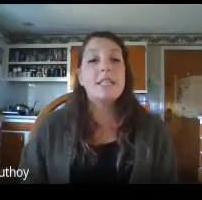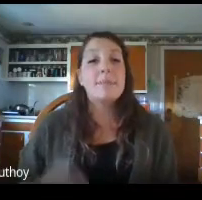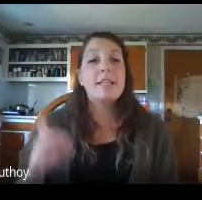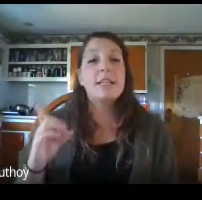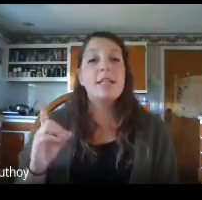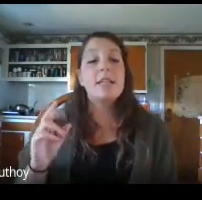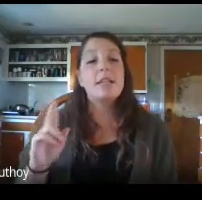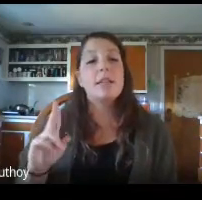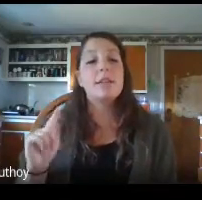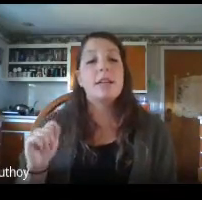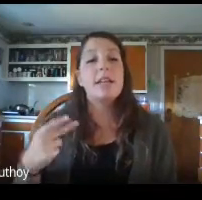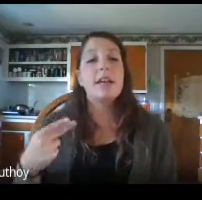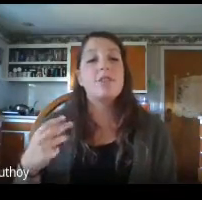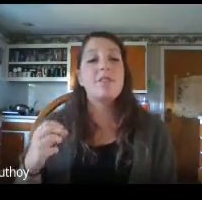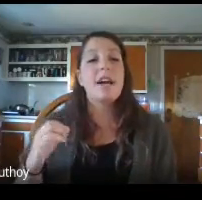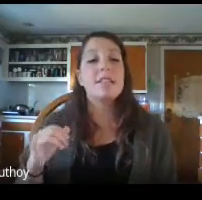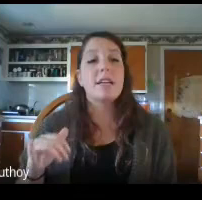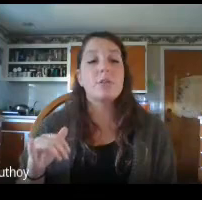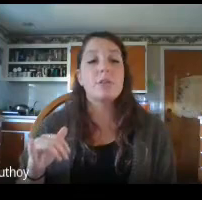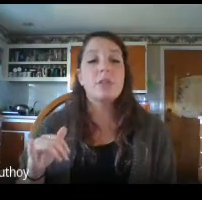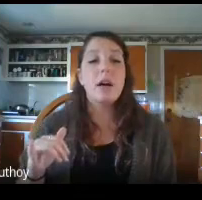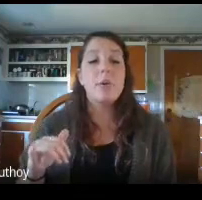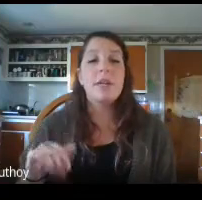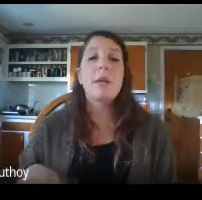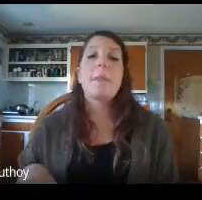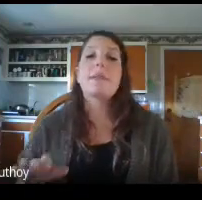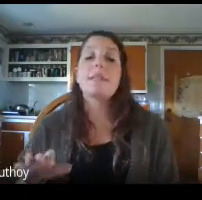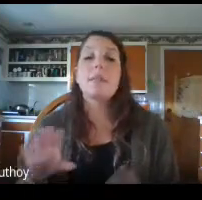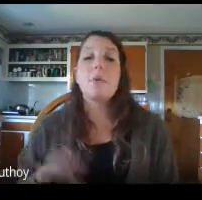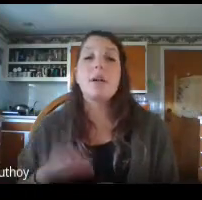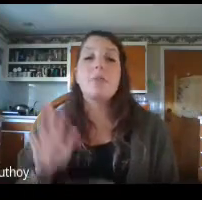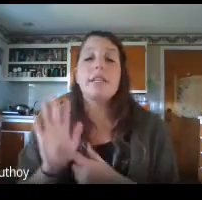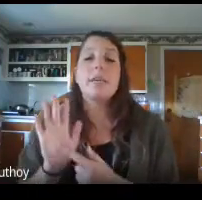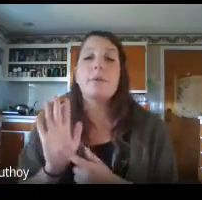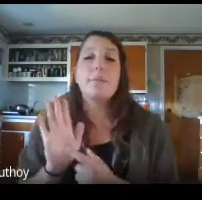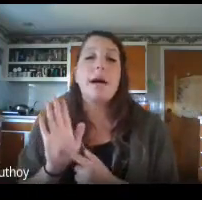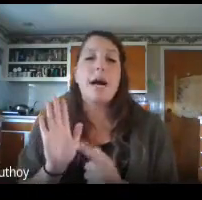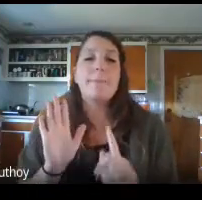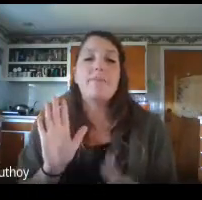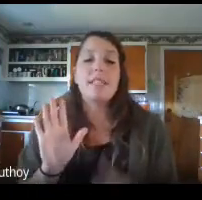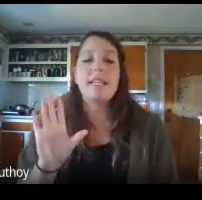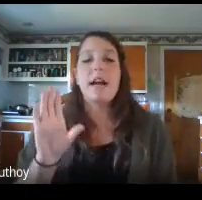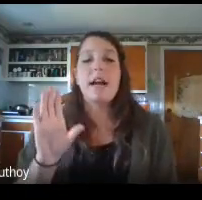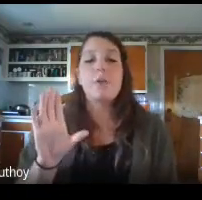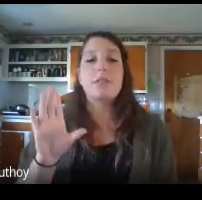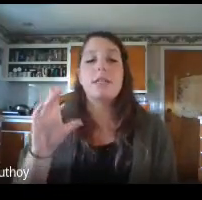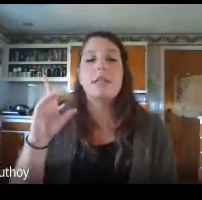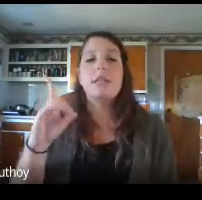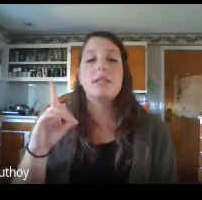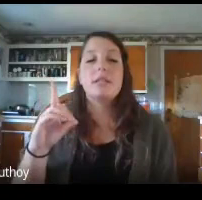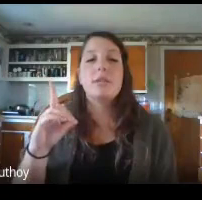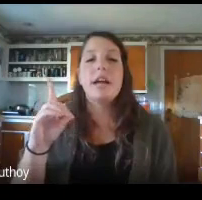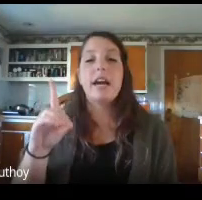a steady speed. Okay, not too fast, not too slow. This is an important one. Keep your palm facing